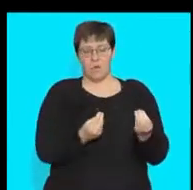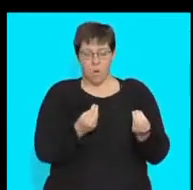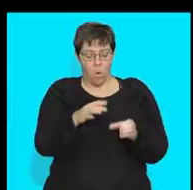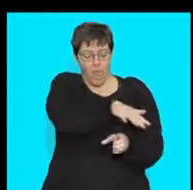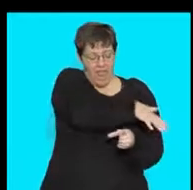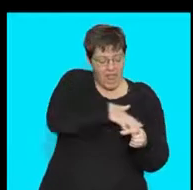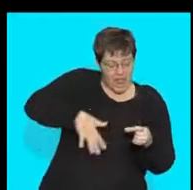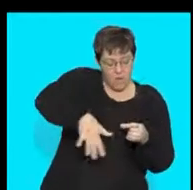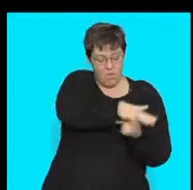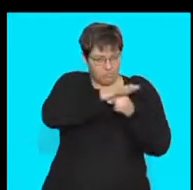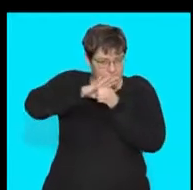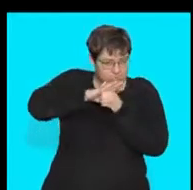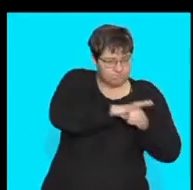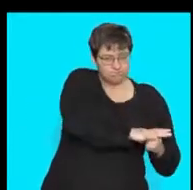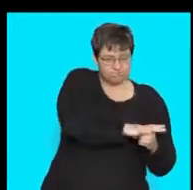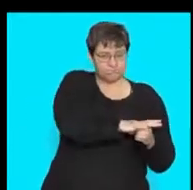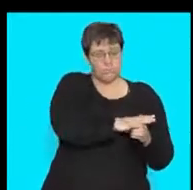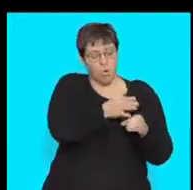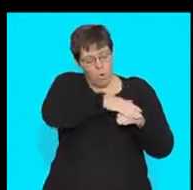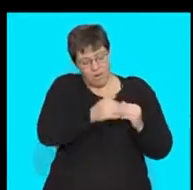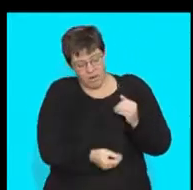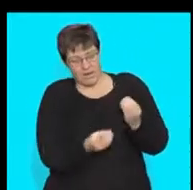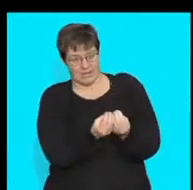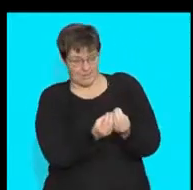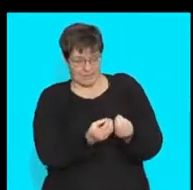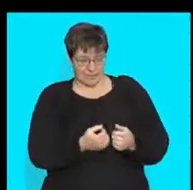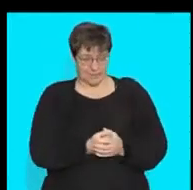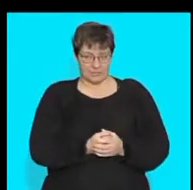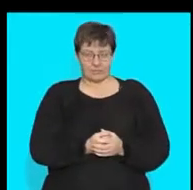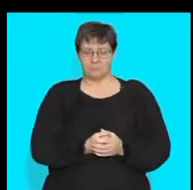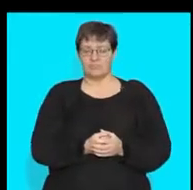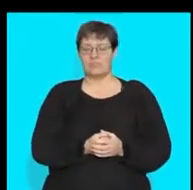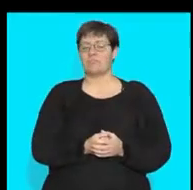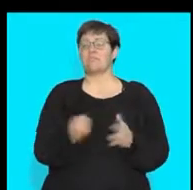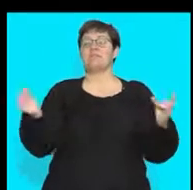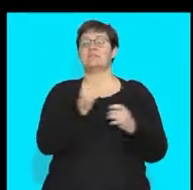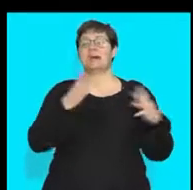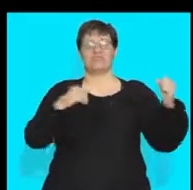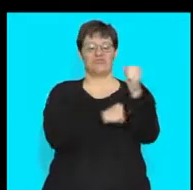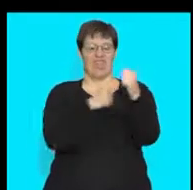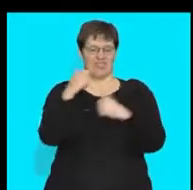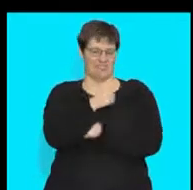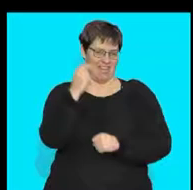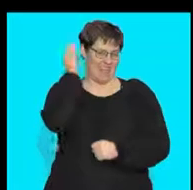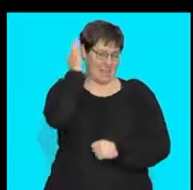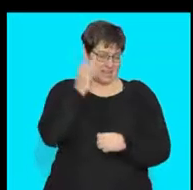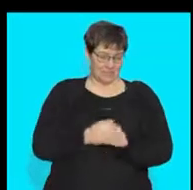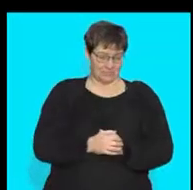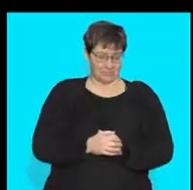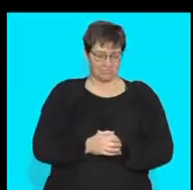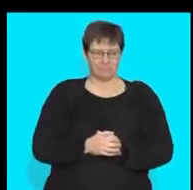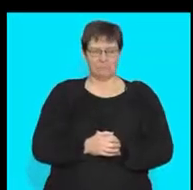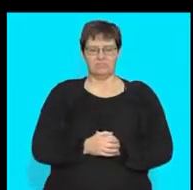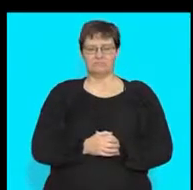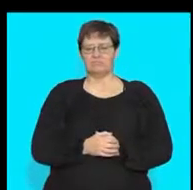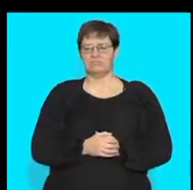area on an object. Okay, so let's start with the structure of the ear. Now, you can